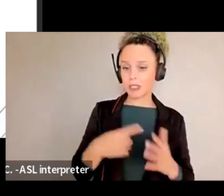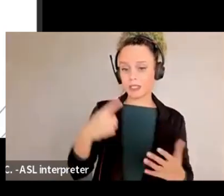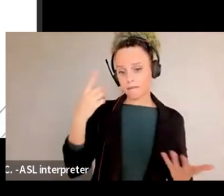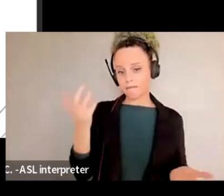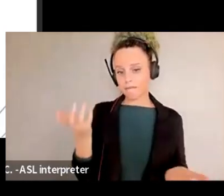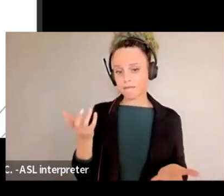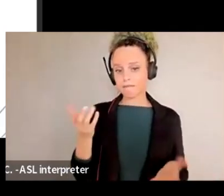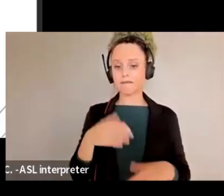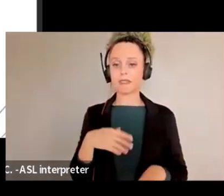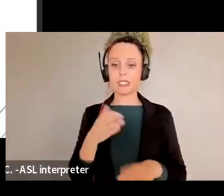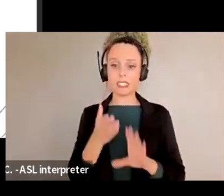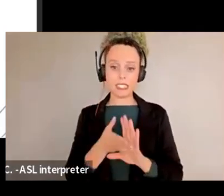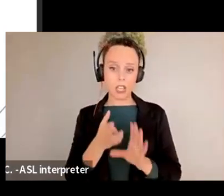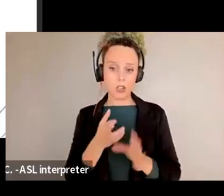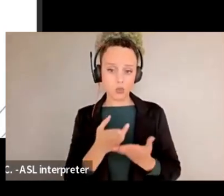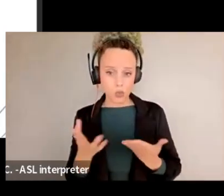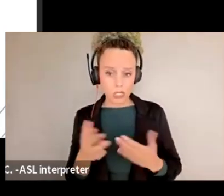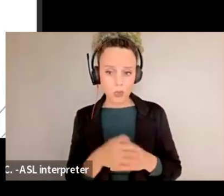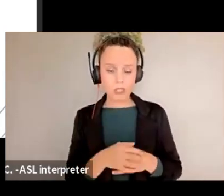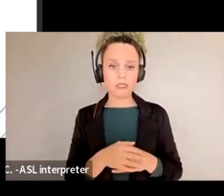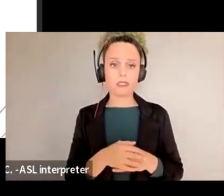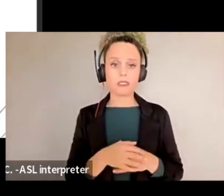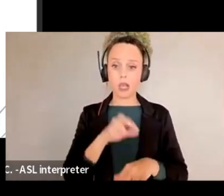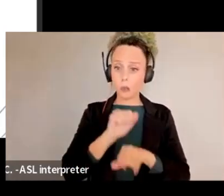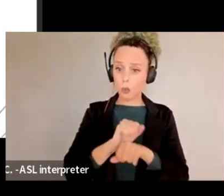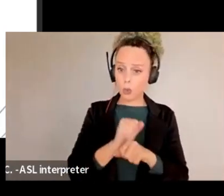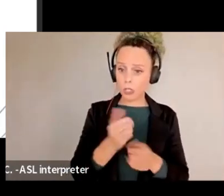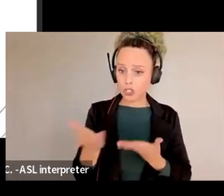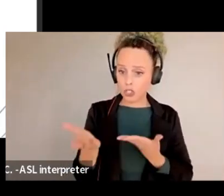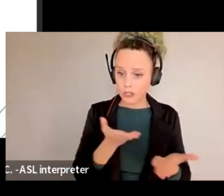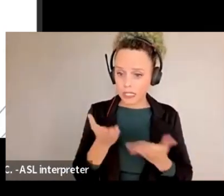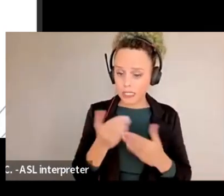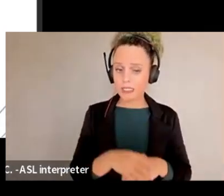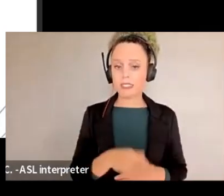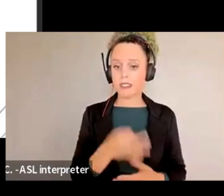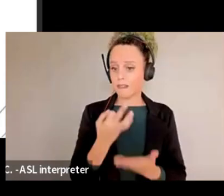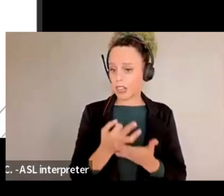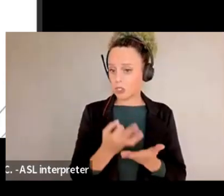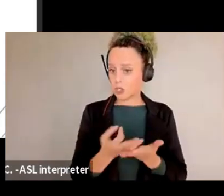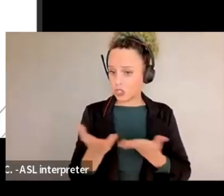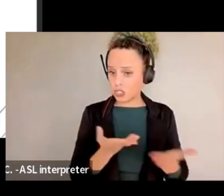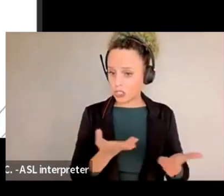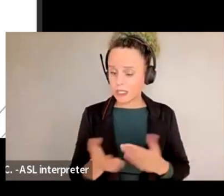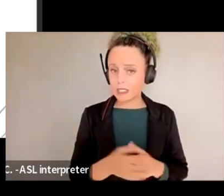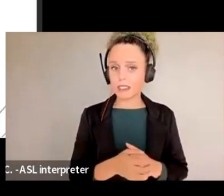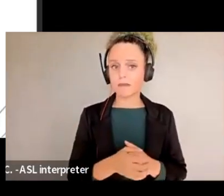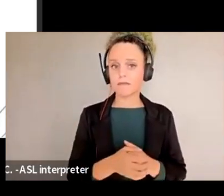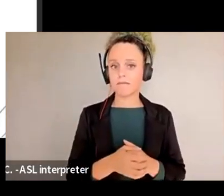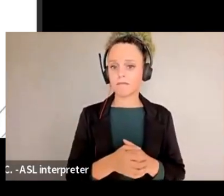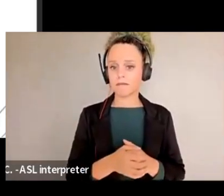nutrition even. So things like psychological services and resources that are available,